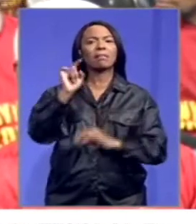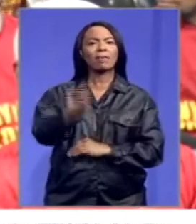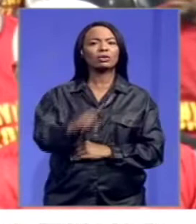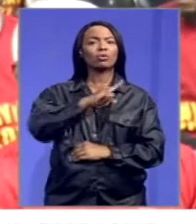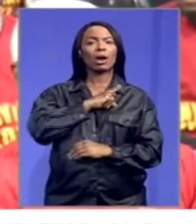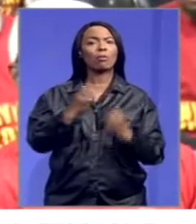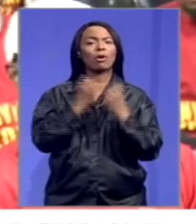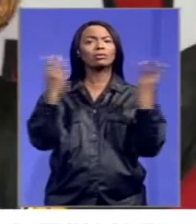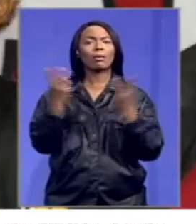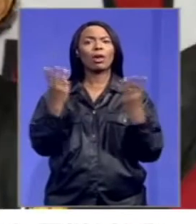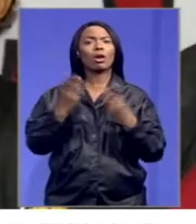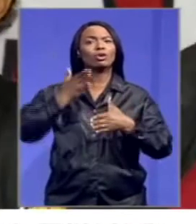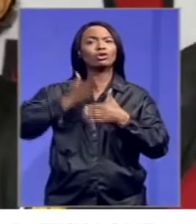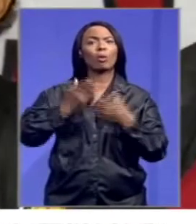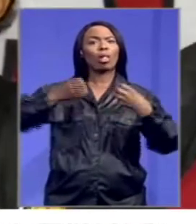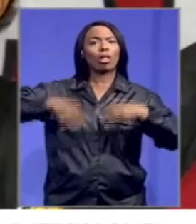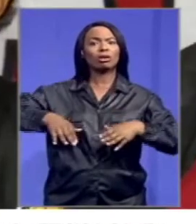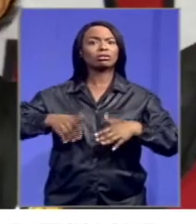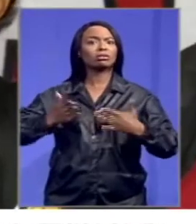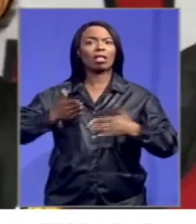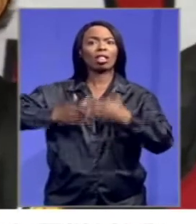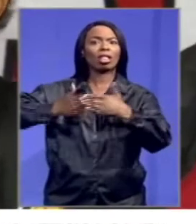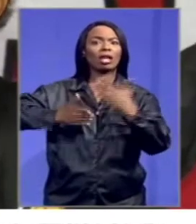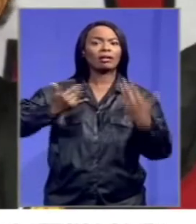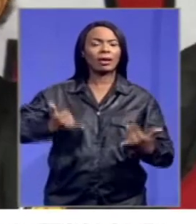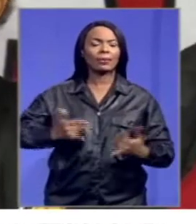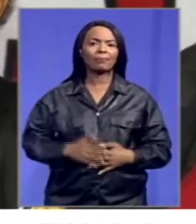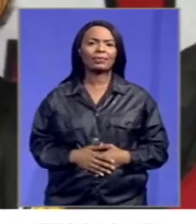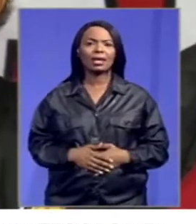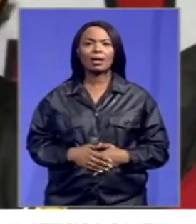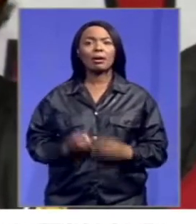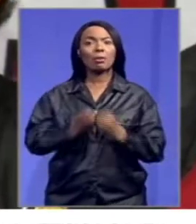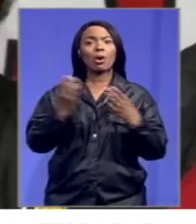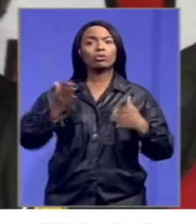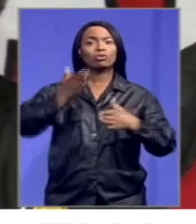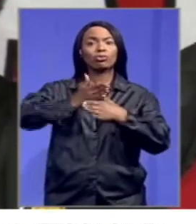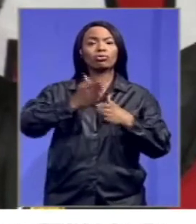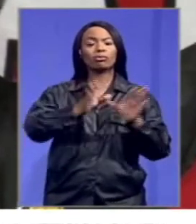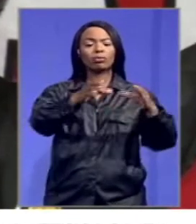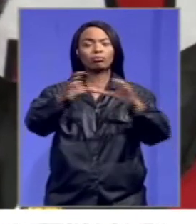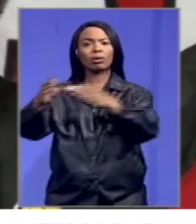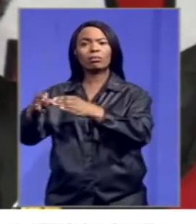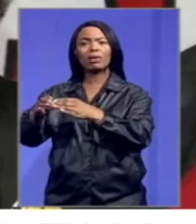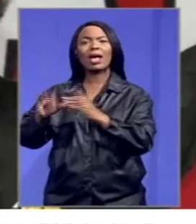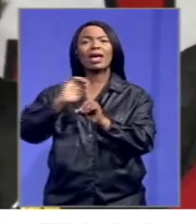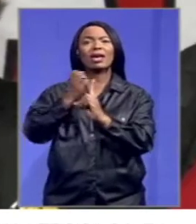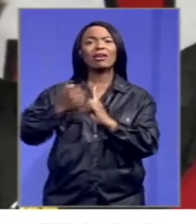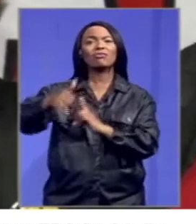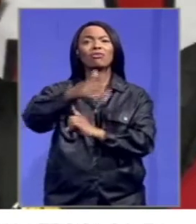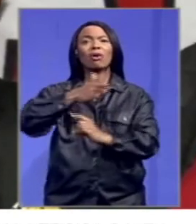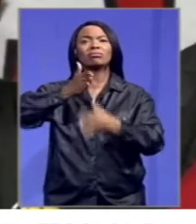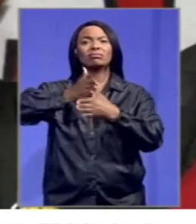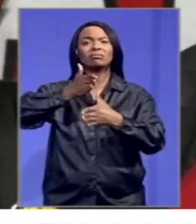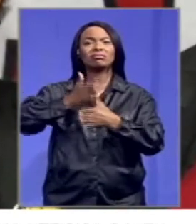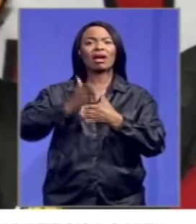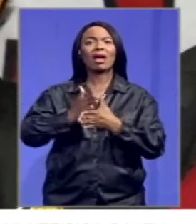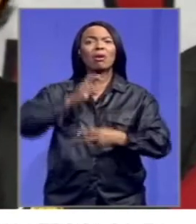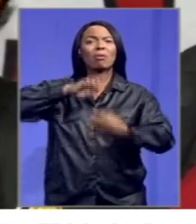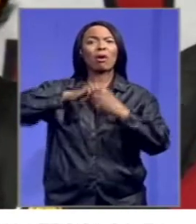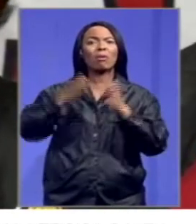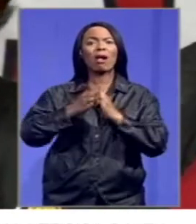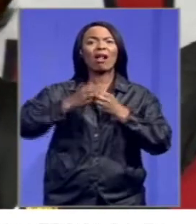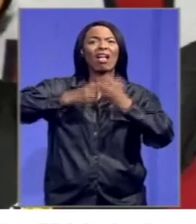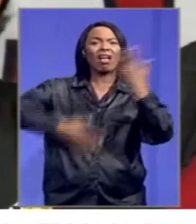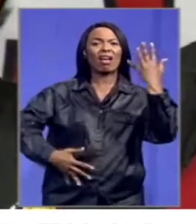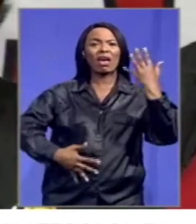ke mesebetsi. Basebetsi ba na le mathata mo ba sebetsang teng. Lebaka e leng hore o fihlela